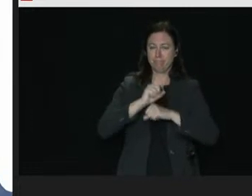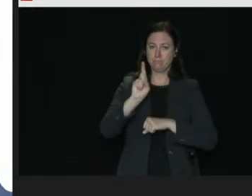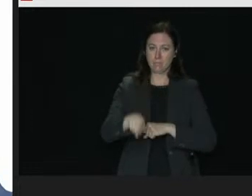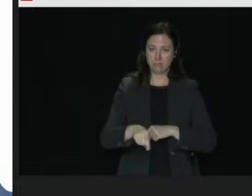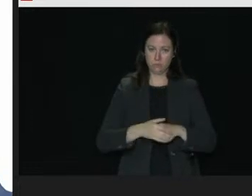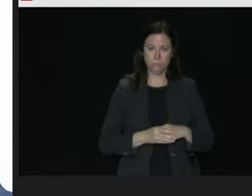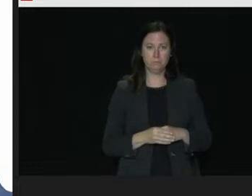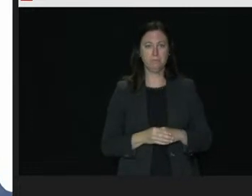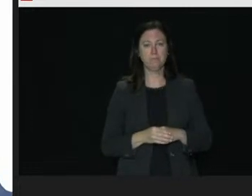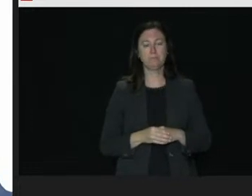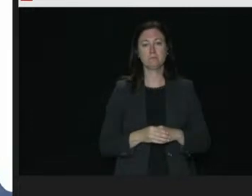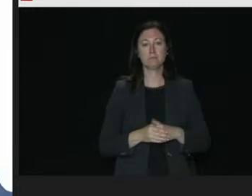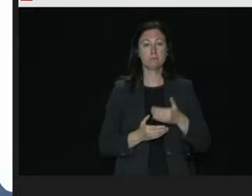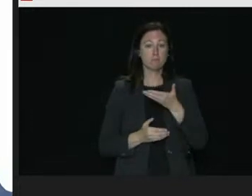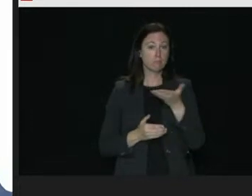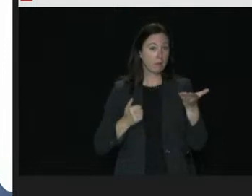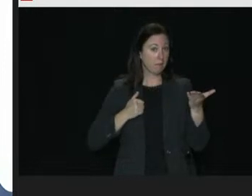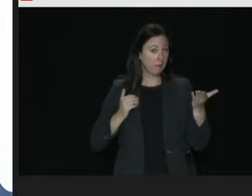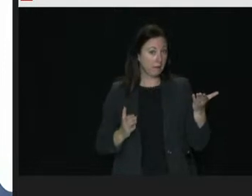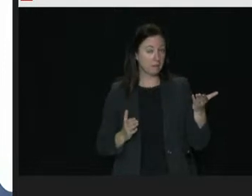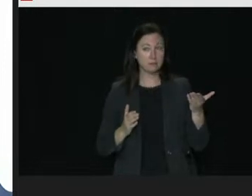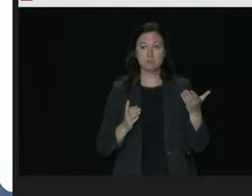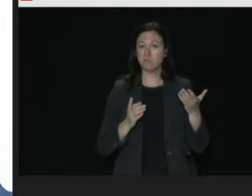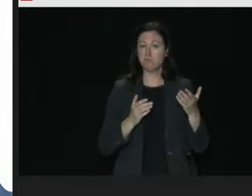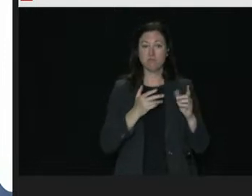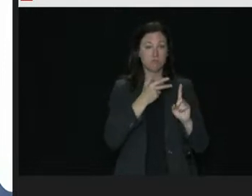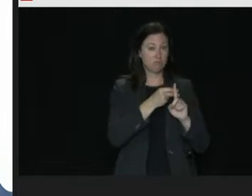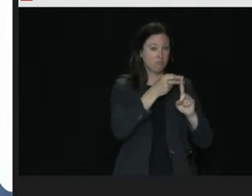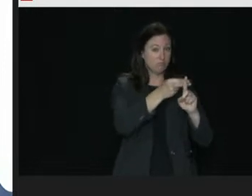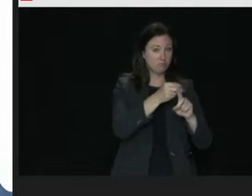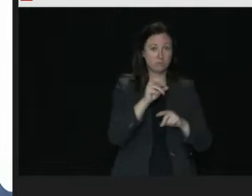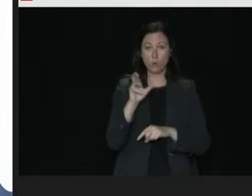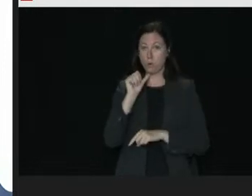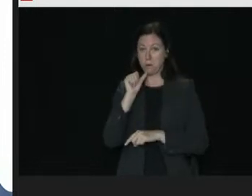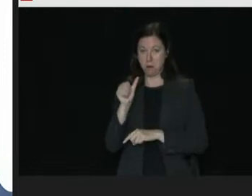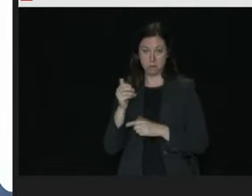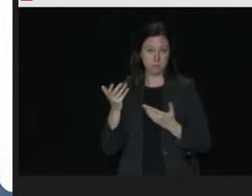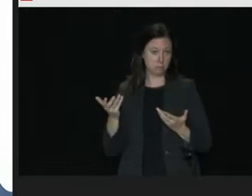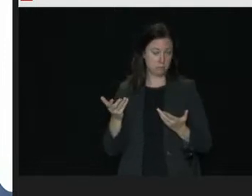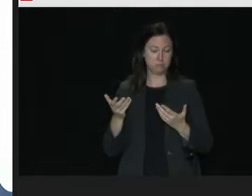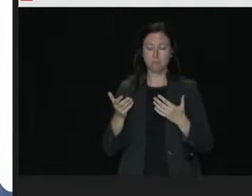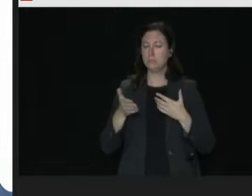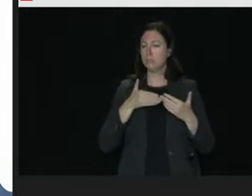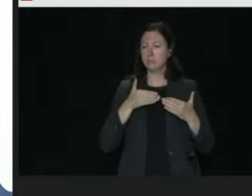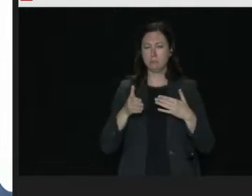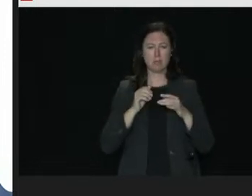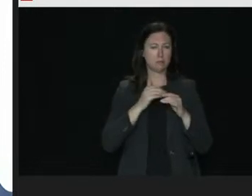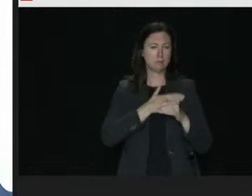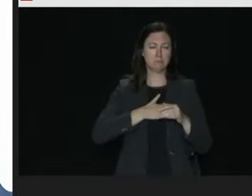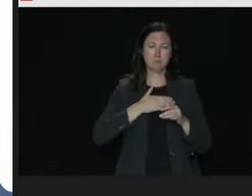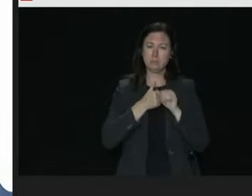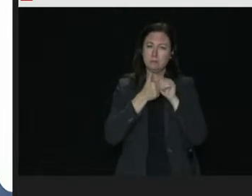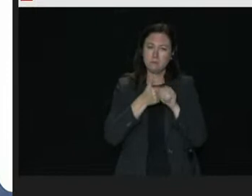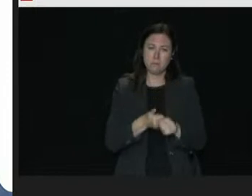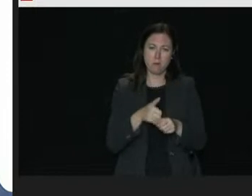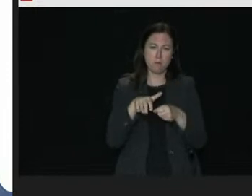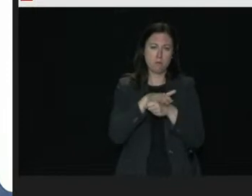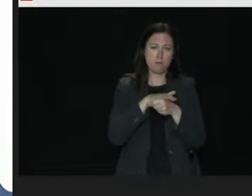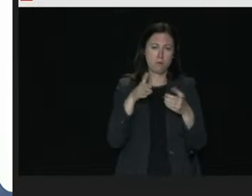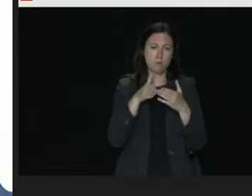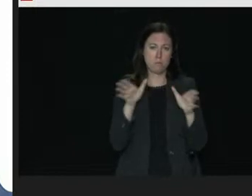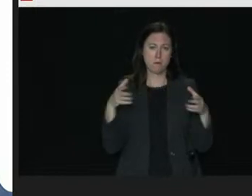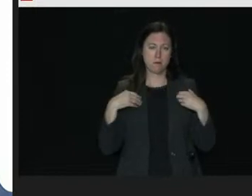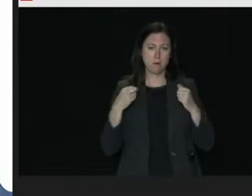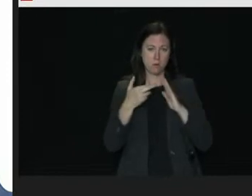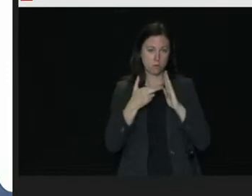So, Canadians, whether fully vaccinated or not, are urged to continue heeding local public health